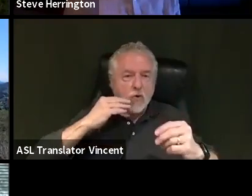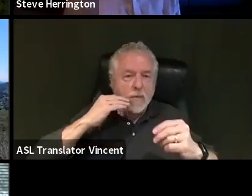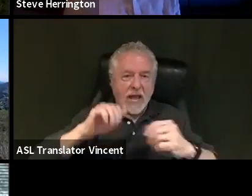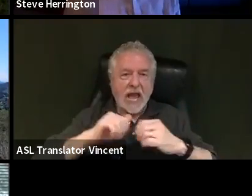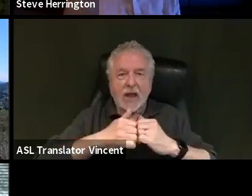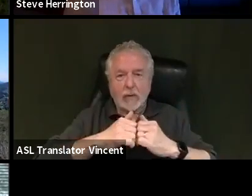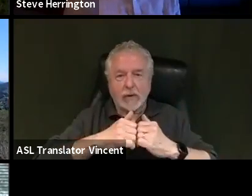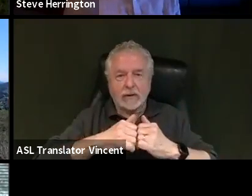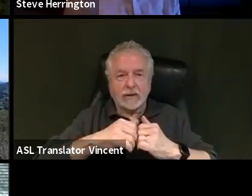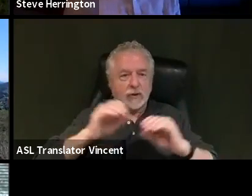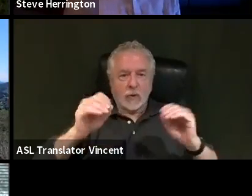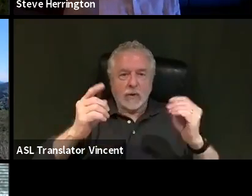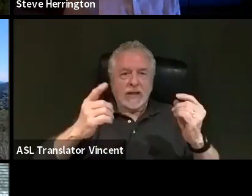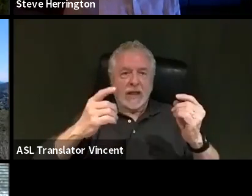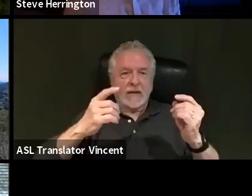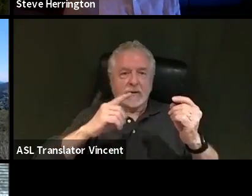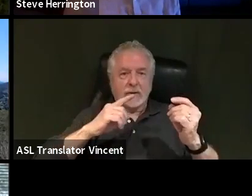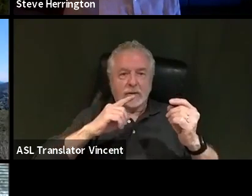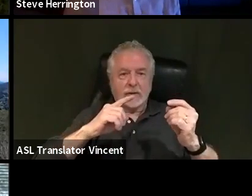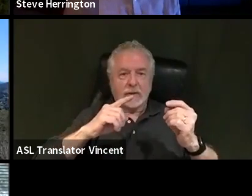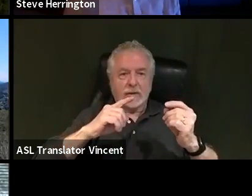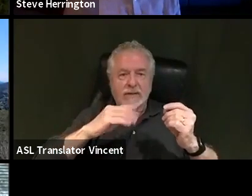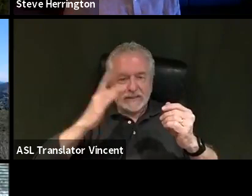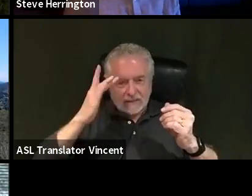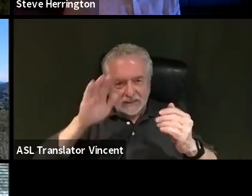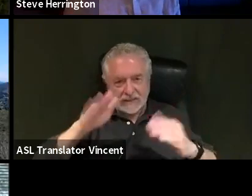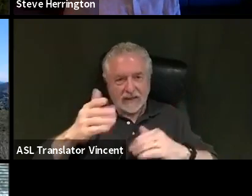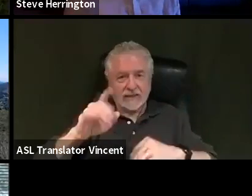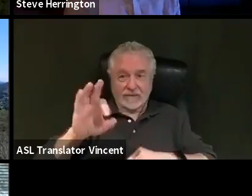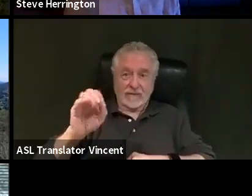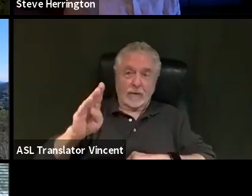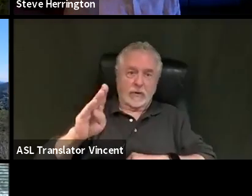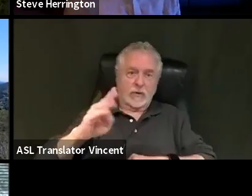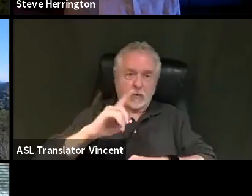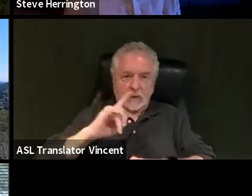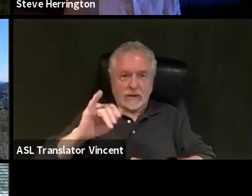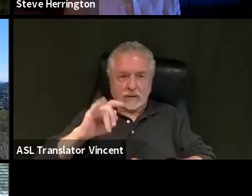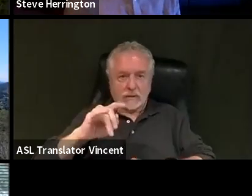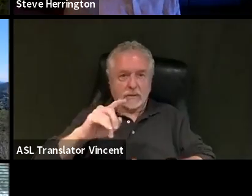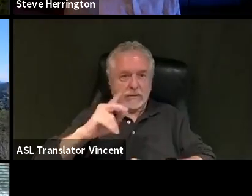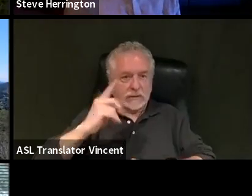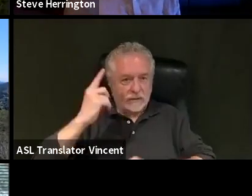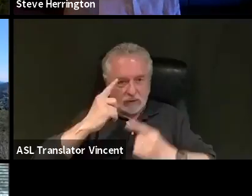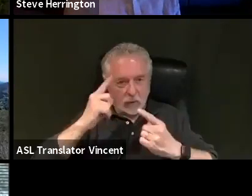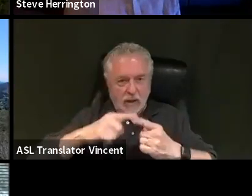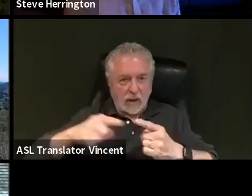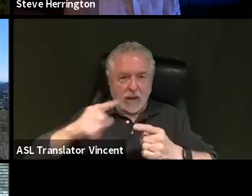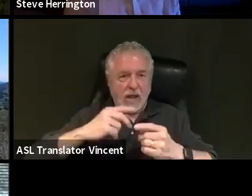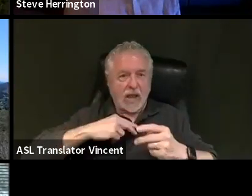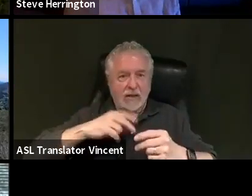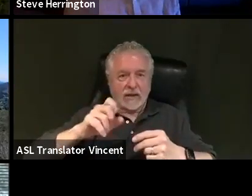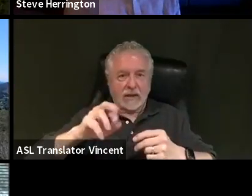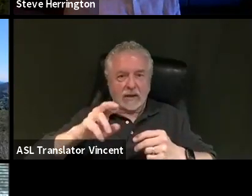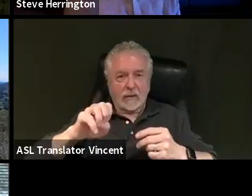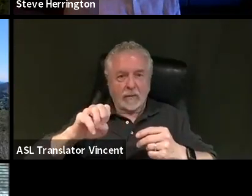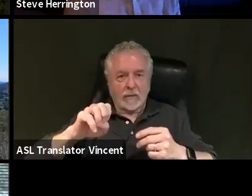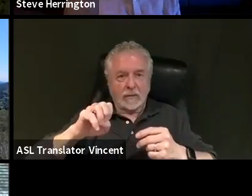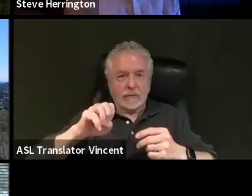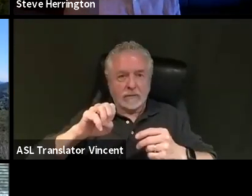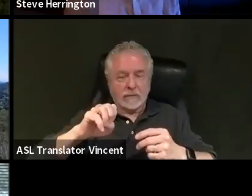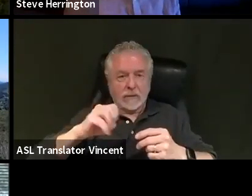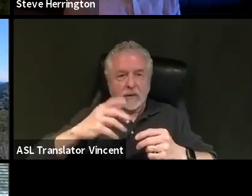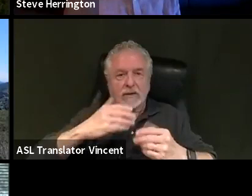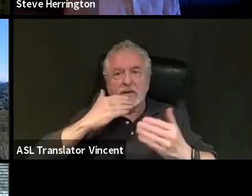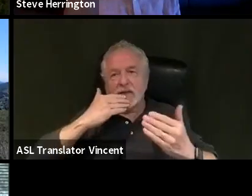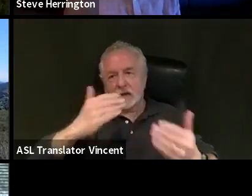how nobody has been sick or died since February, it is, considering what a lot of us in healthcare have been through. I just